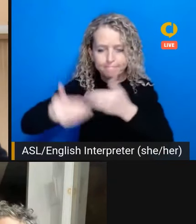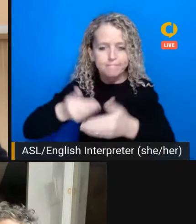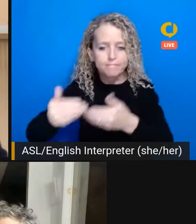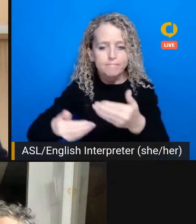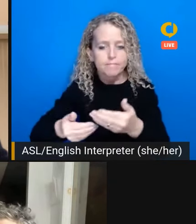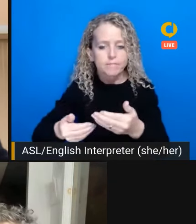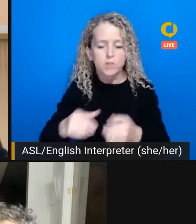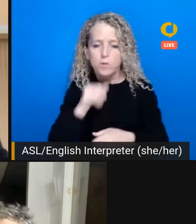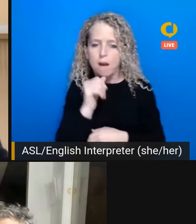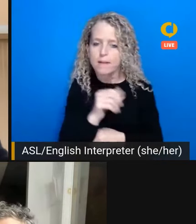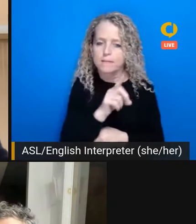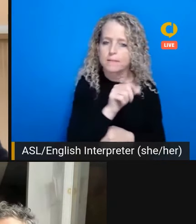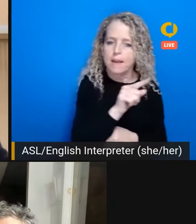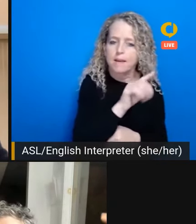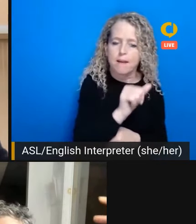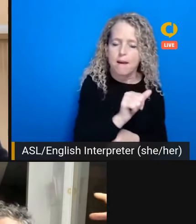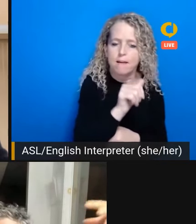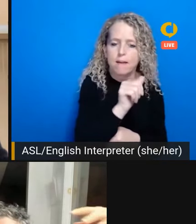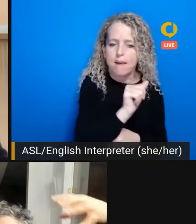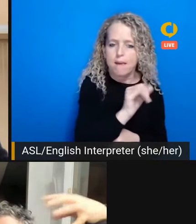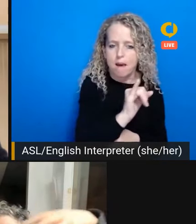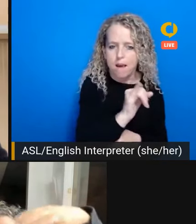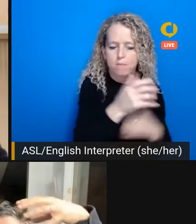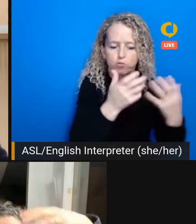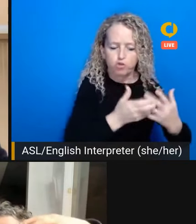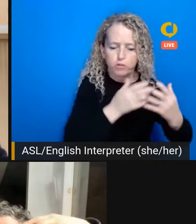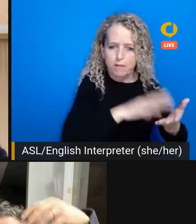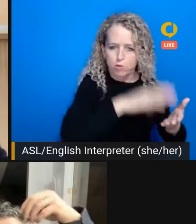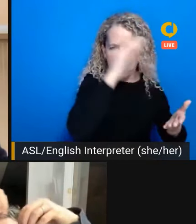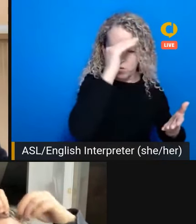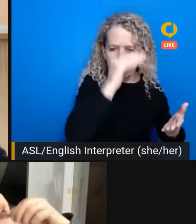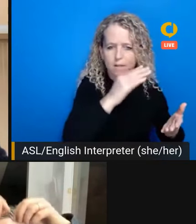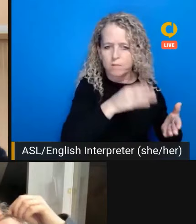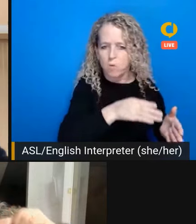we're used to today with machine learning, but more of a